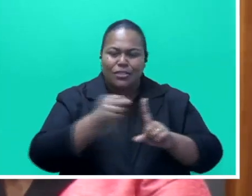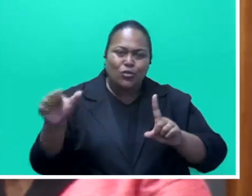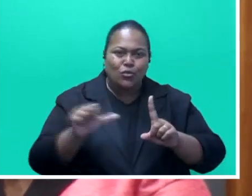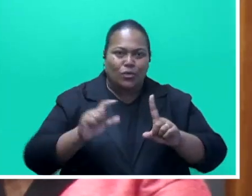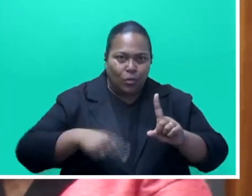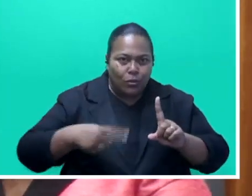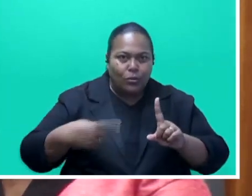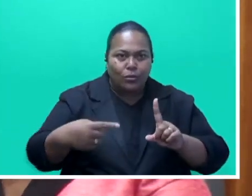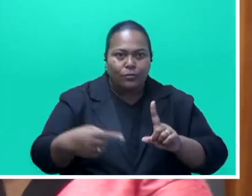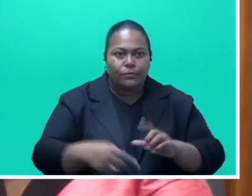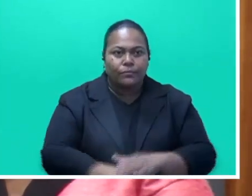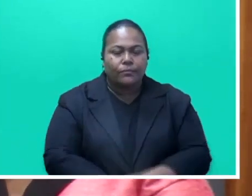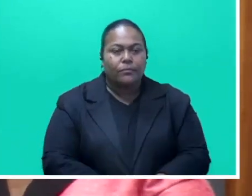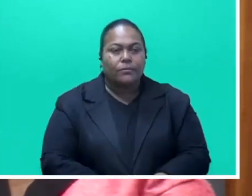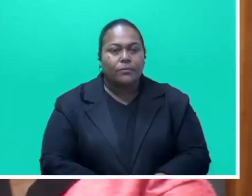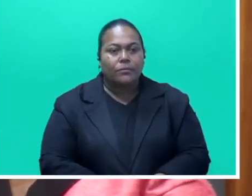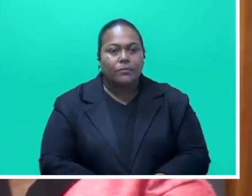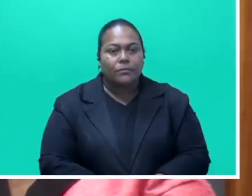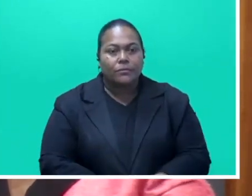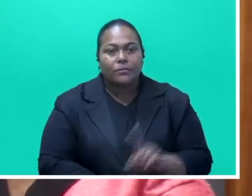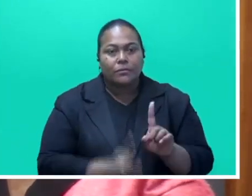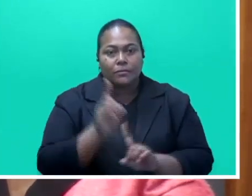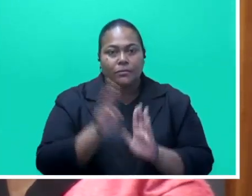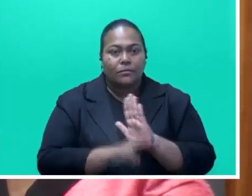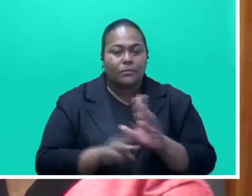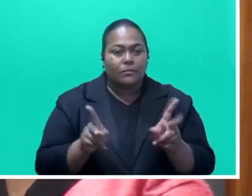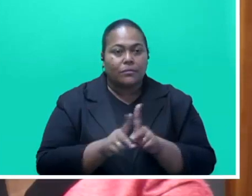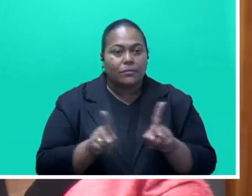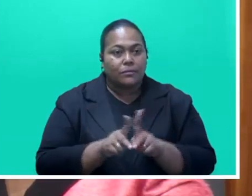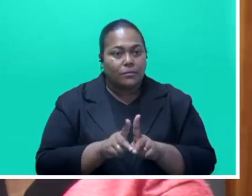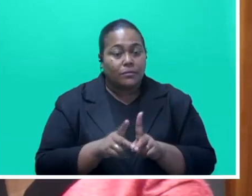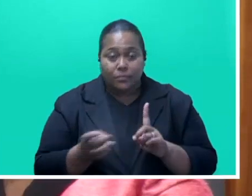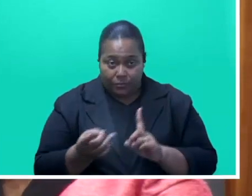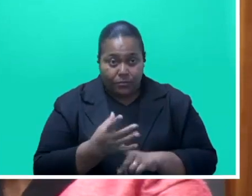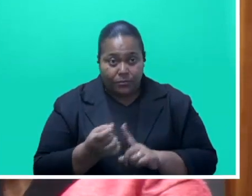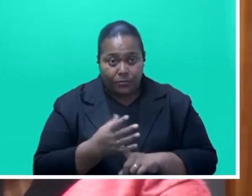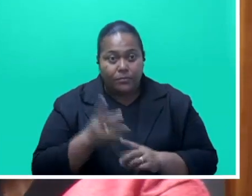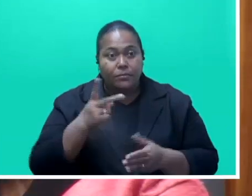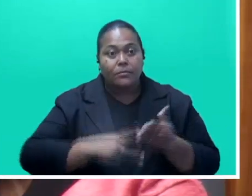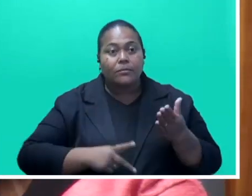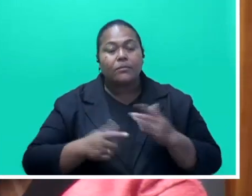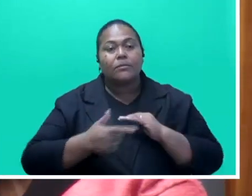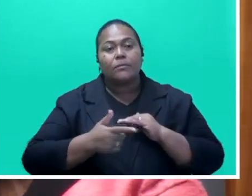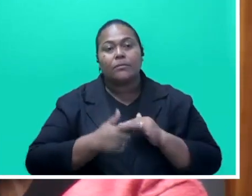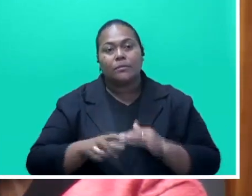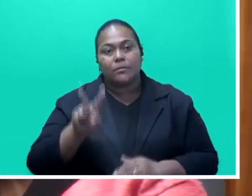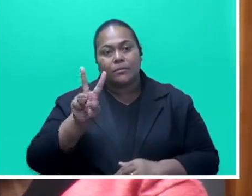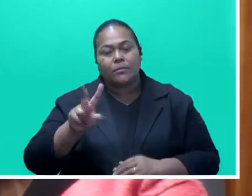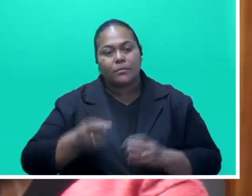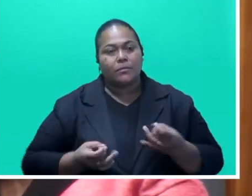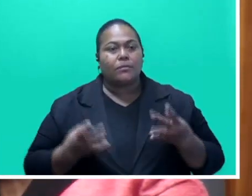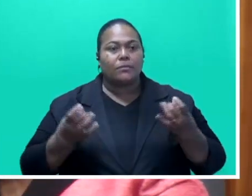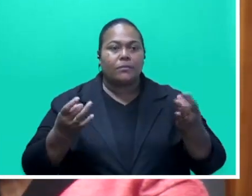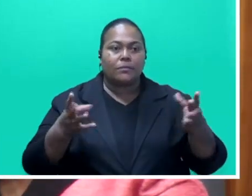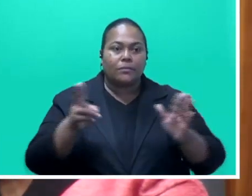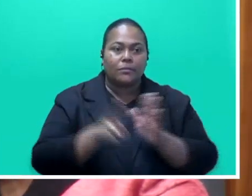exercise with development partners and is a key part of level 2 of the preparedness and action